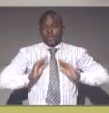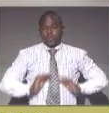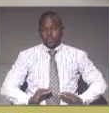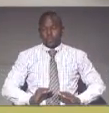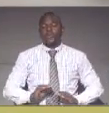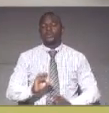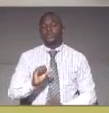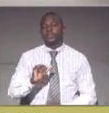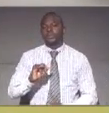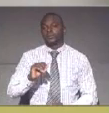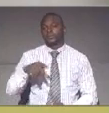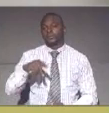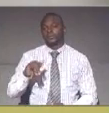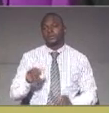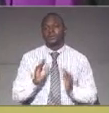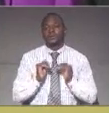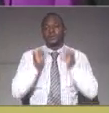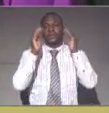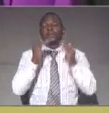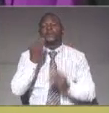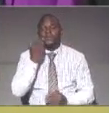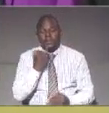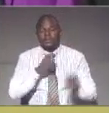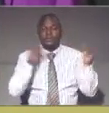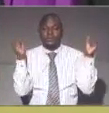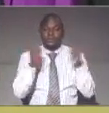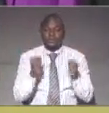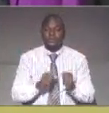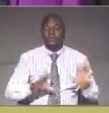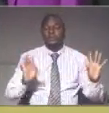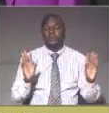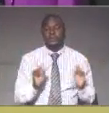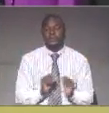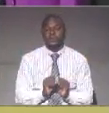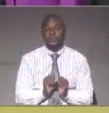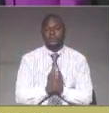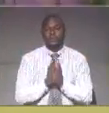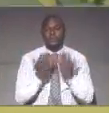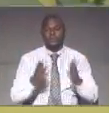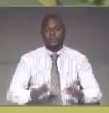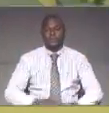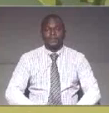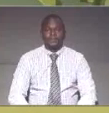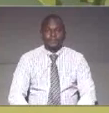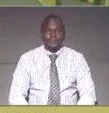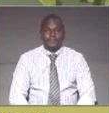symptoms and stress of serious illness. Susan Naunga reporting.